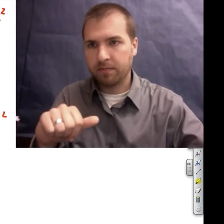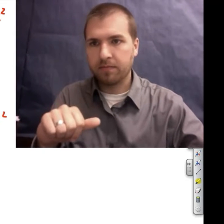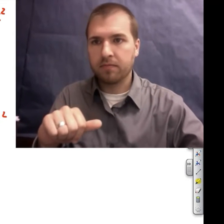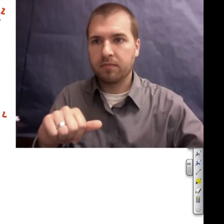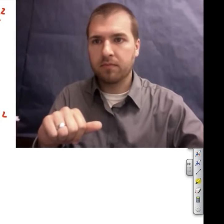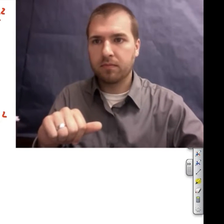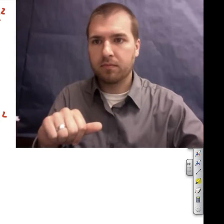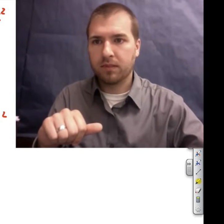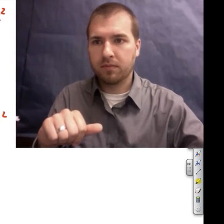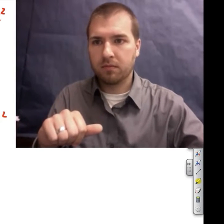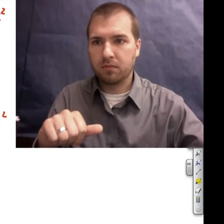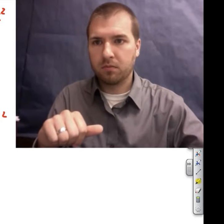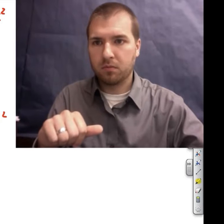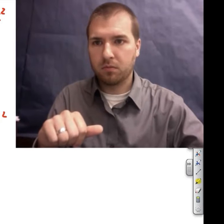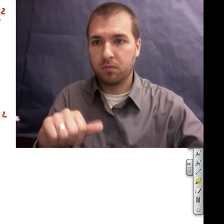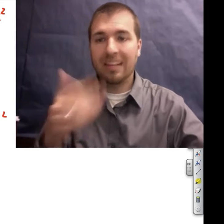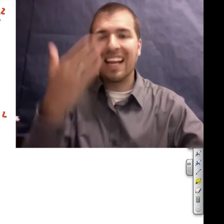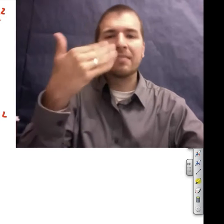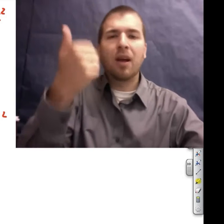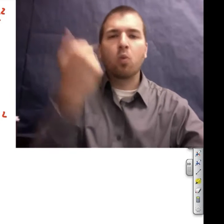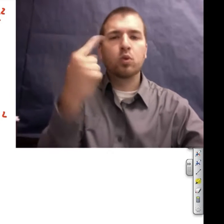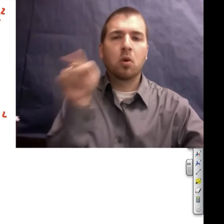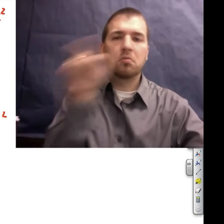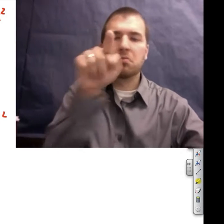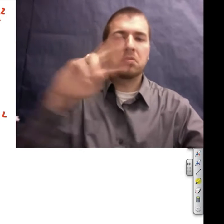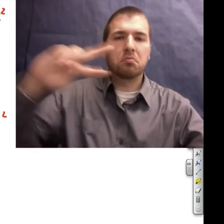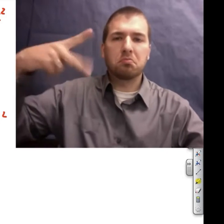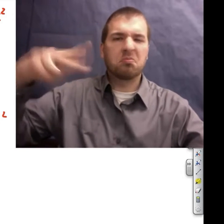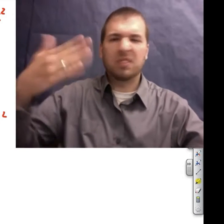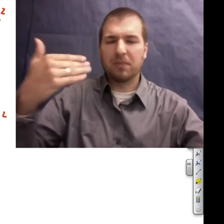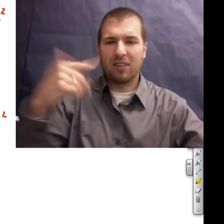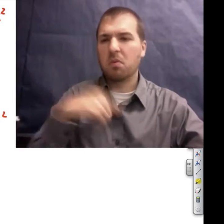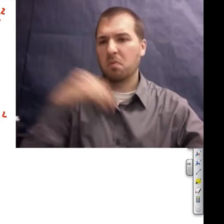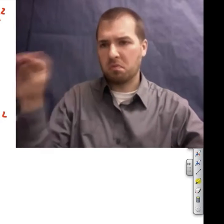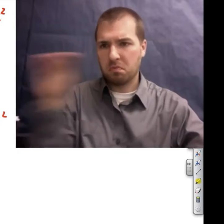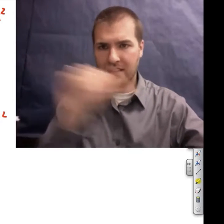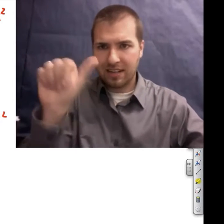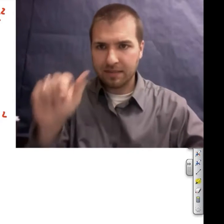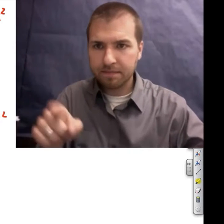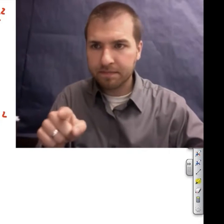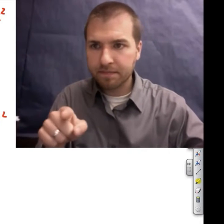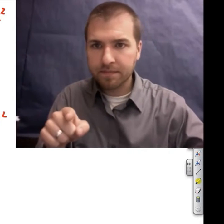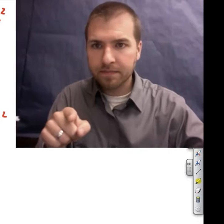6. So, and then b will do 15. It really doesn't matter which one you